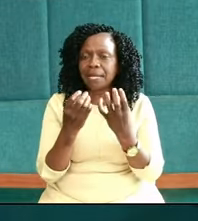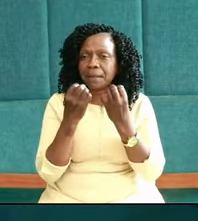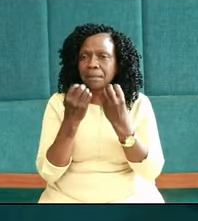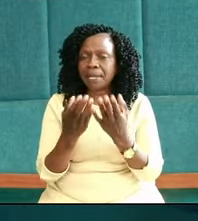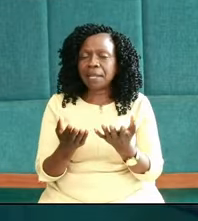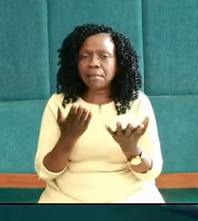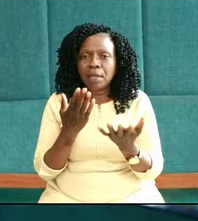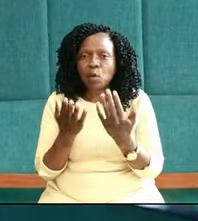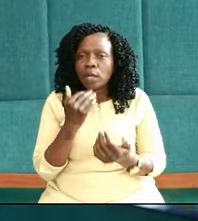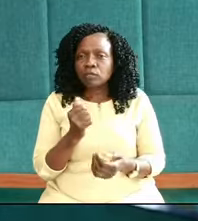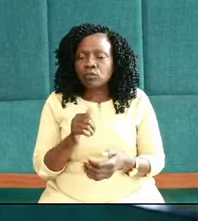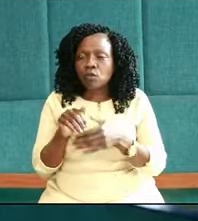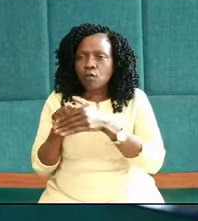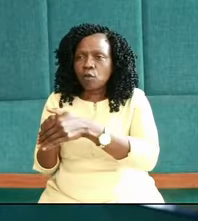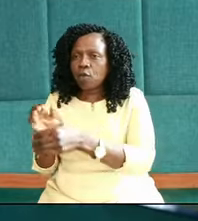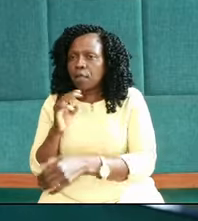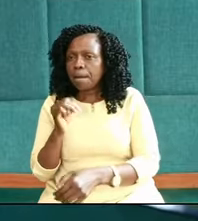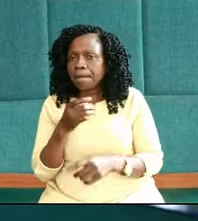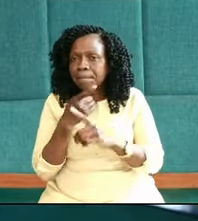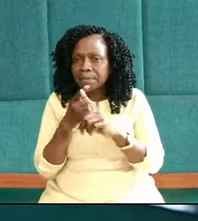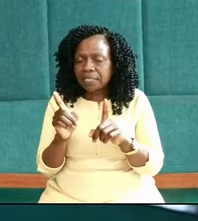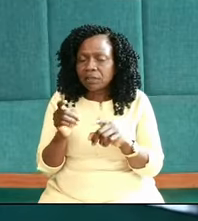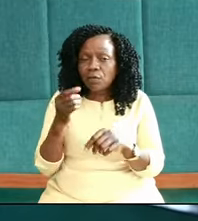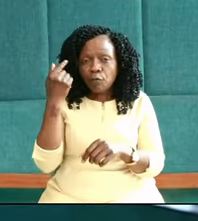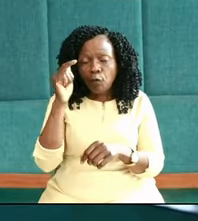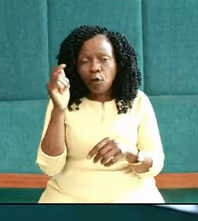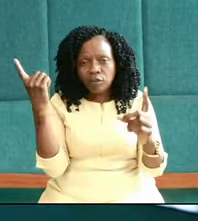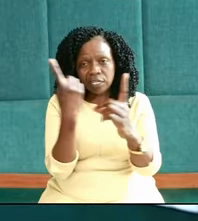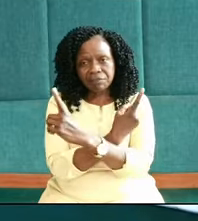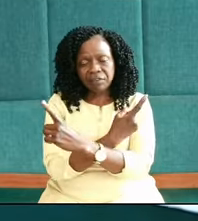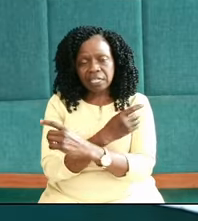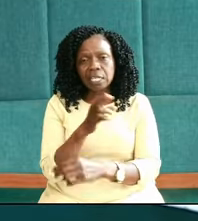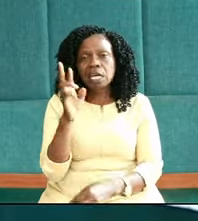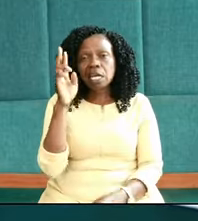want to follow him, but for different reasons.